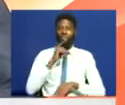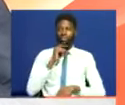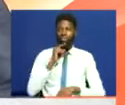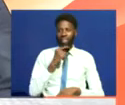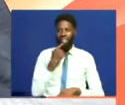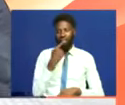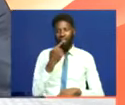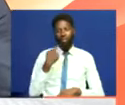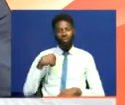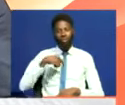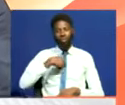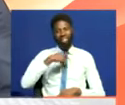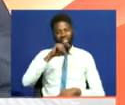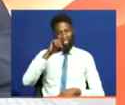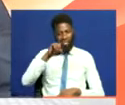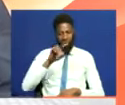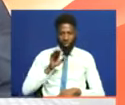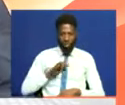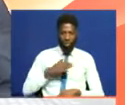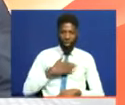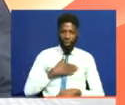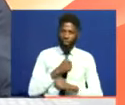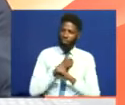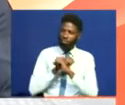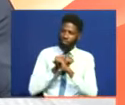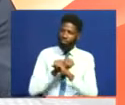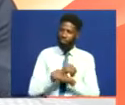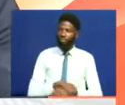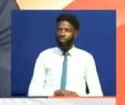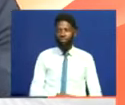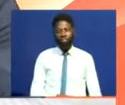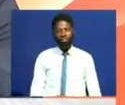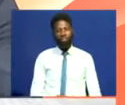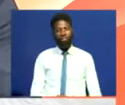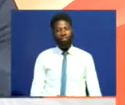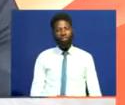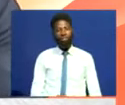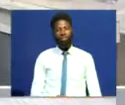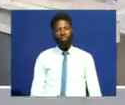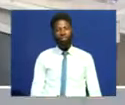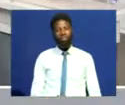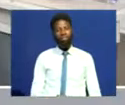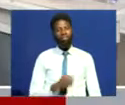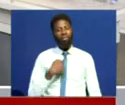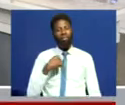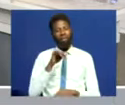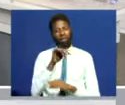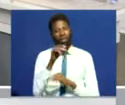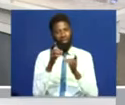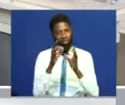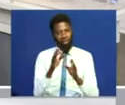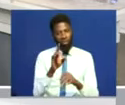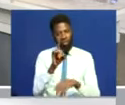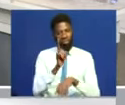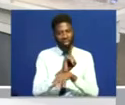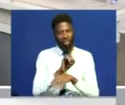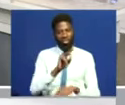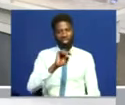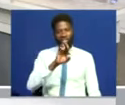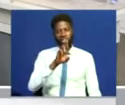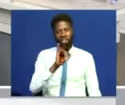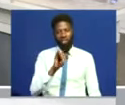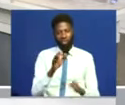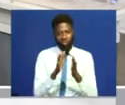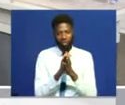mm-hmm. let us stop this, let us protect our women. Okay. Thank I will you. Beg my director to just give me a minute for Njeri and Daktari there. Daktari, let's start with you.